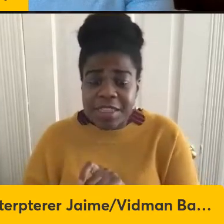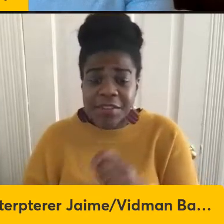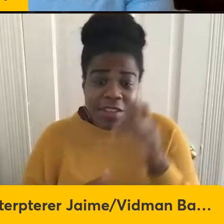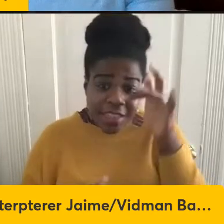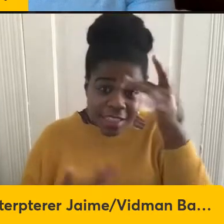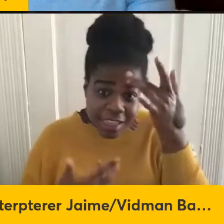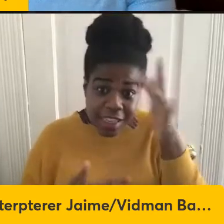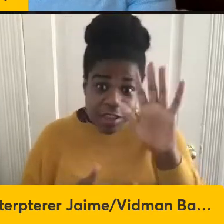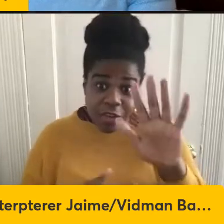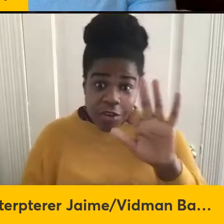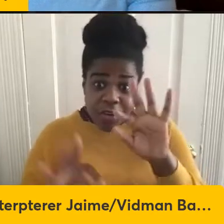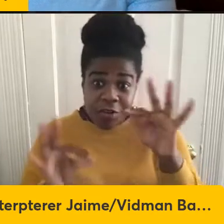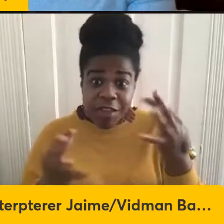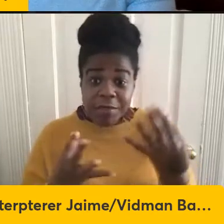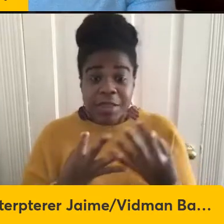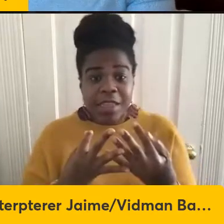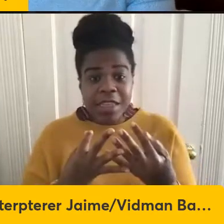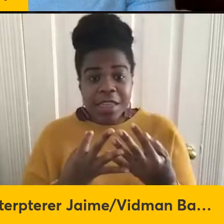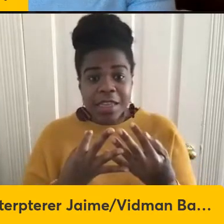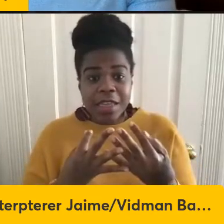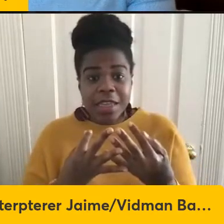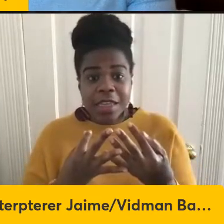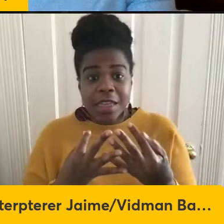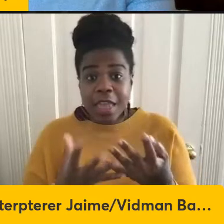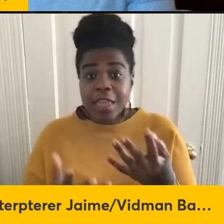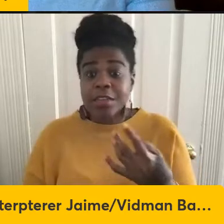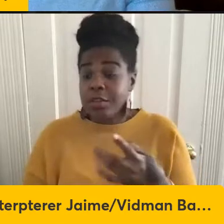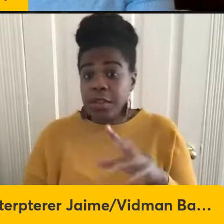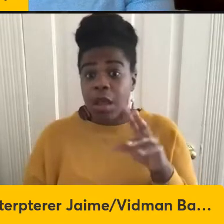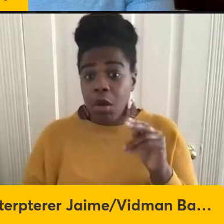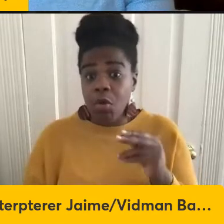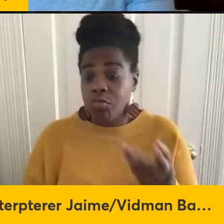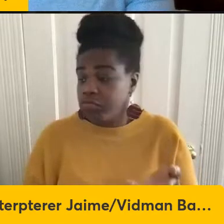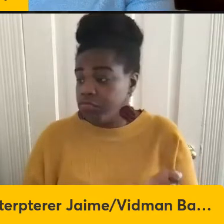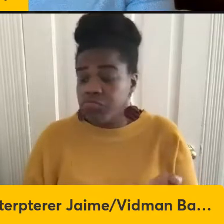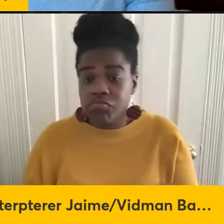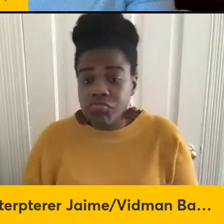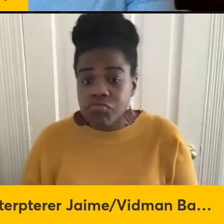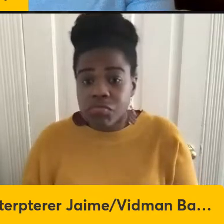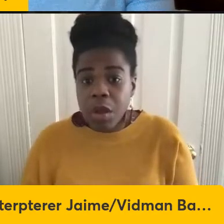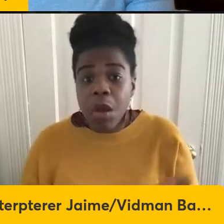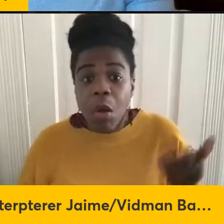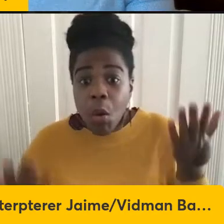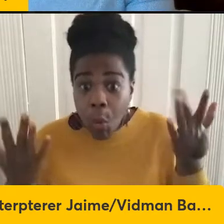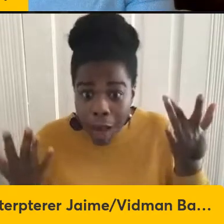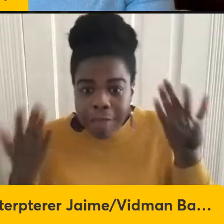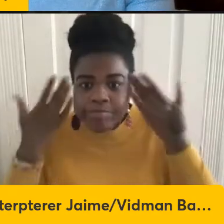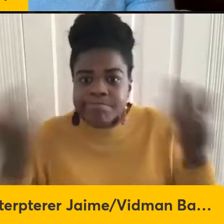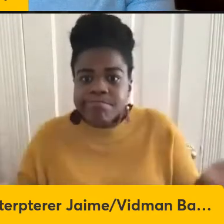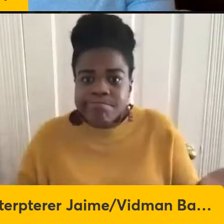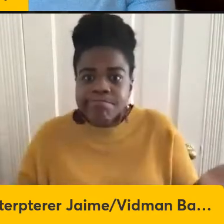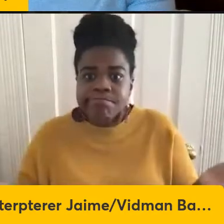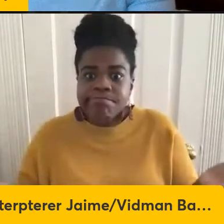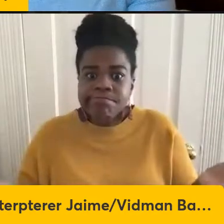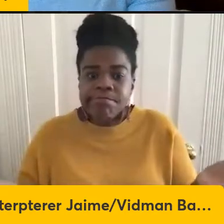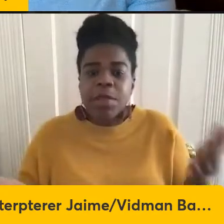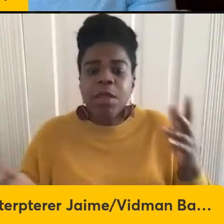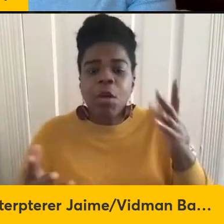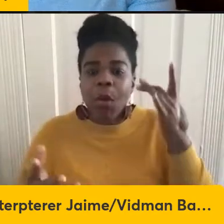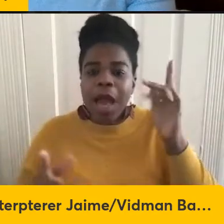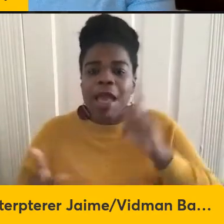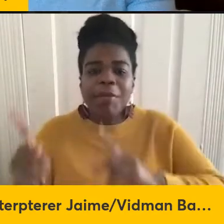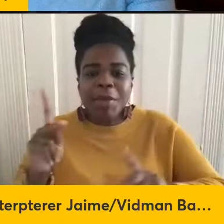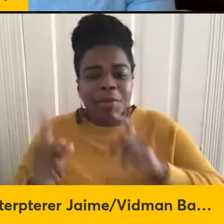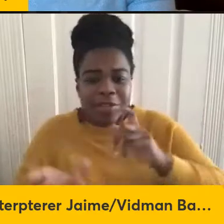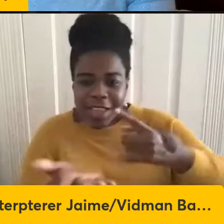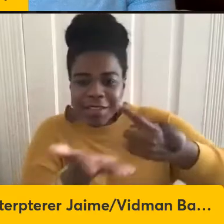in your family? And you might say no, because you really don't know, right? Because people haven't been talking